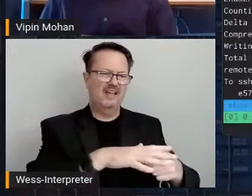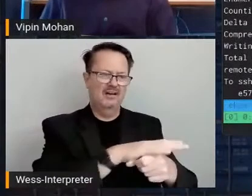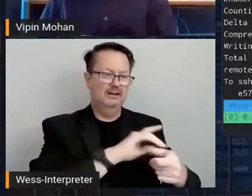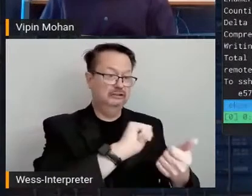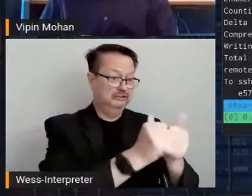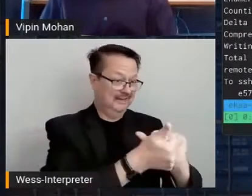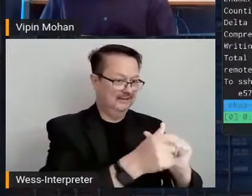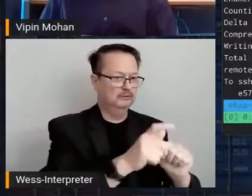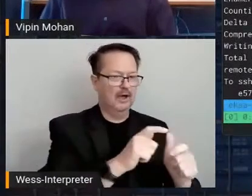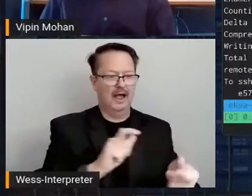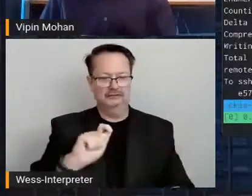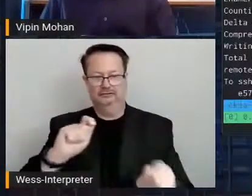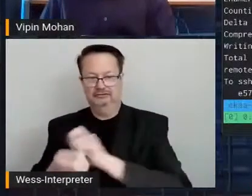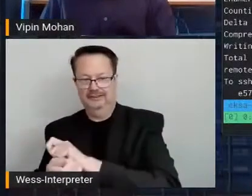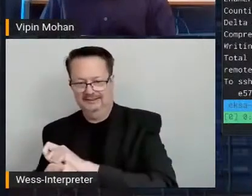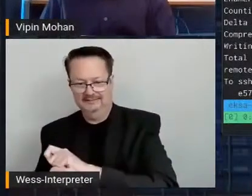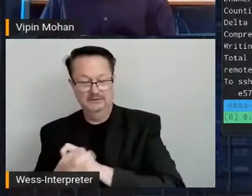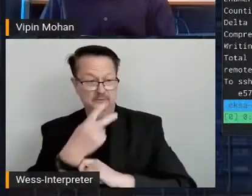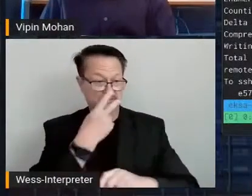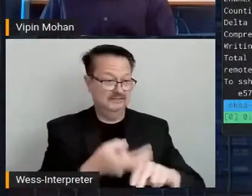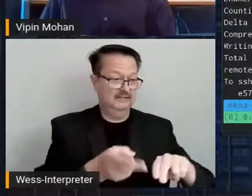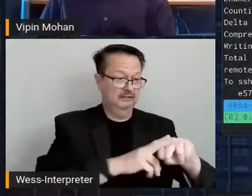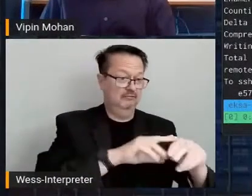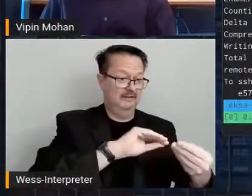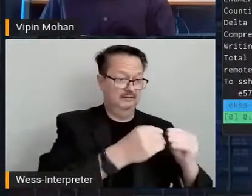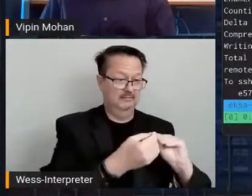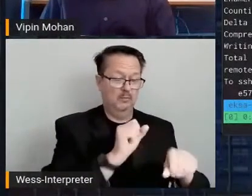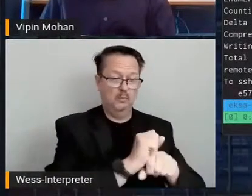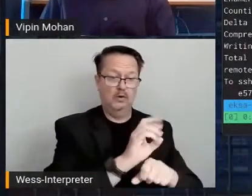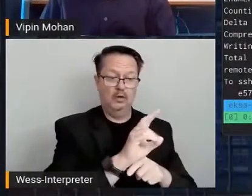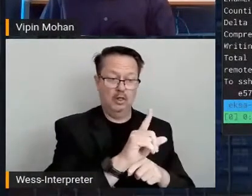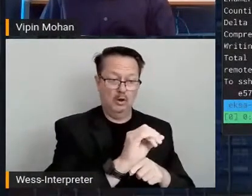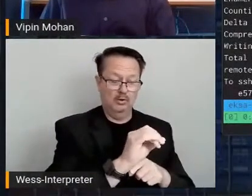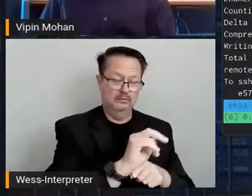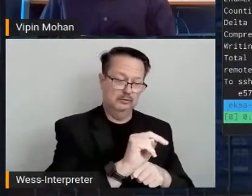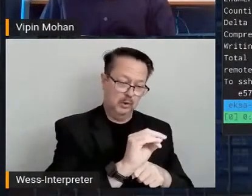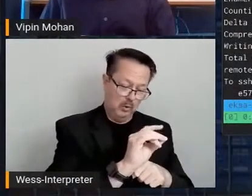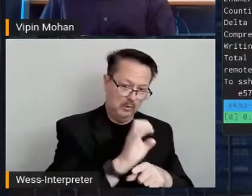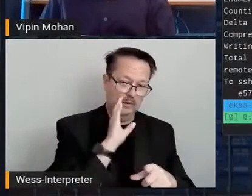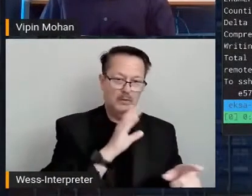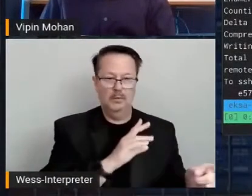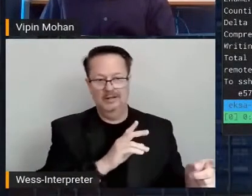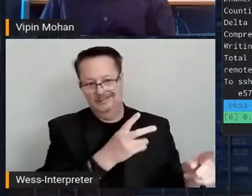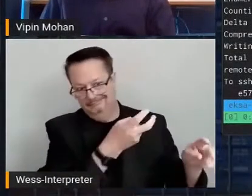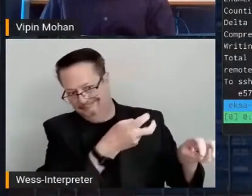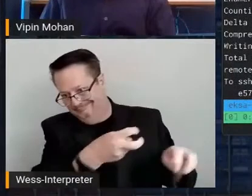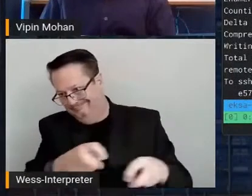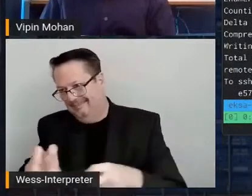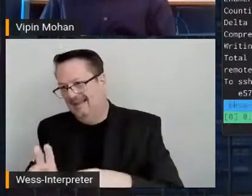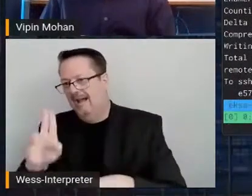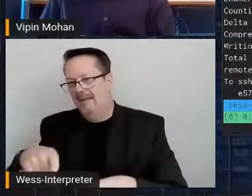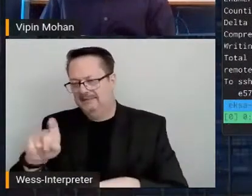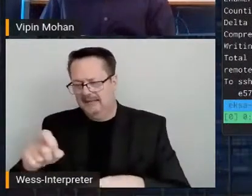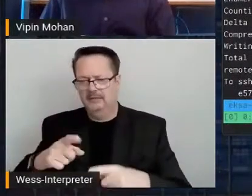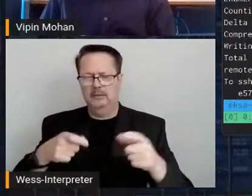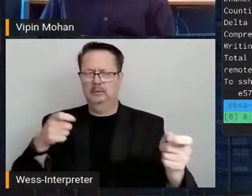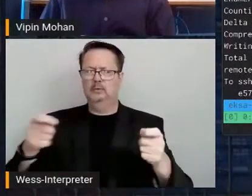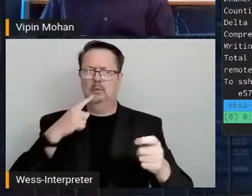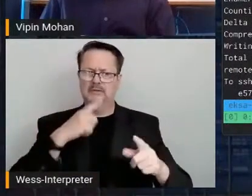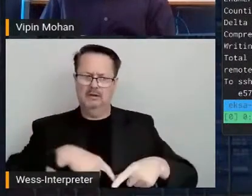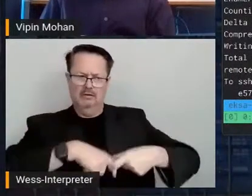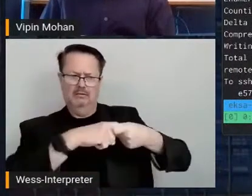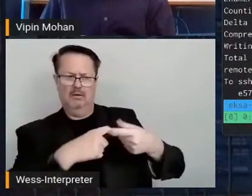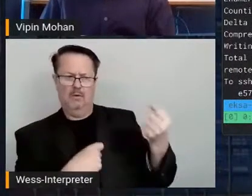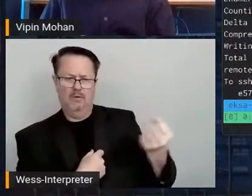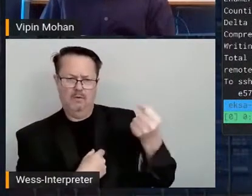to. And it sees that you increase that worker node count. So the controller is then gonna update the CRD. Controller says, hey, 4